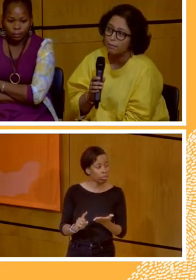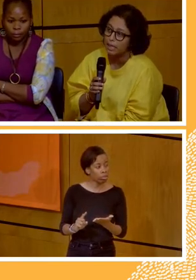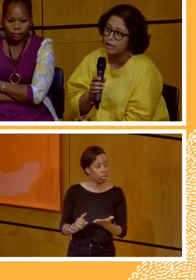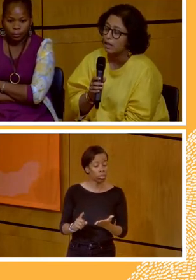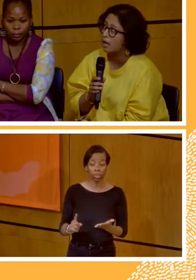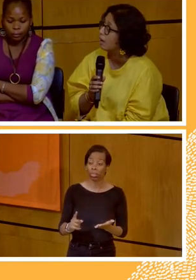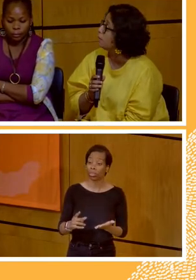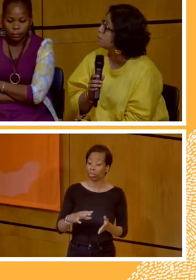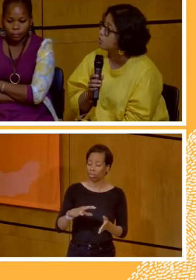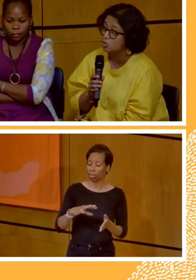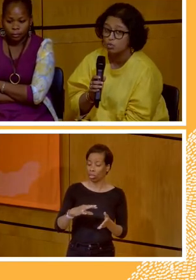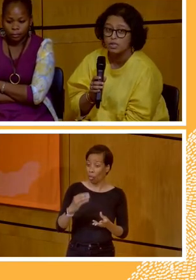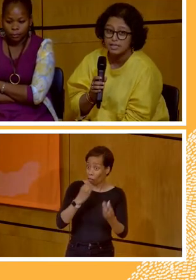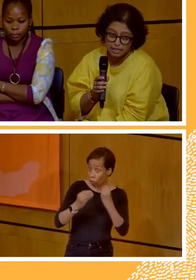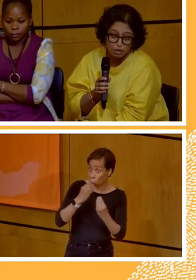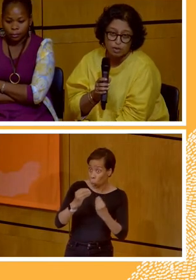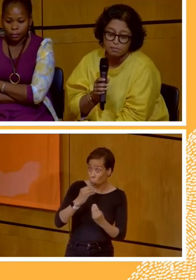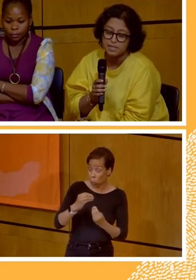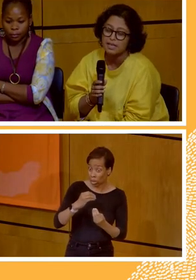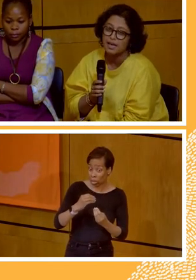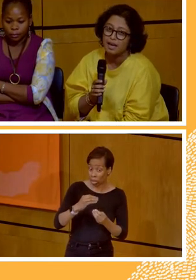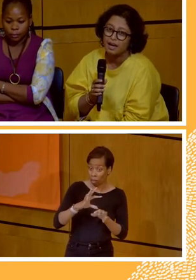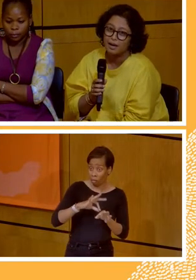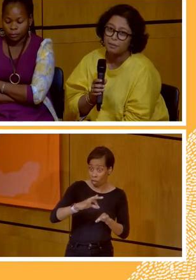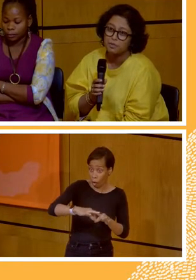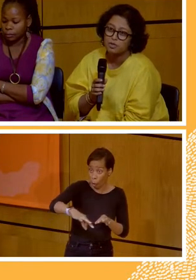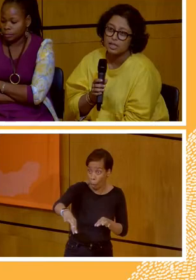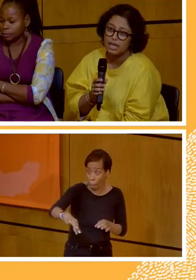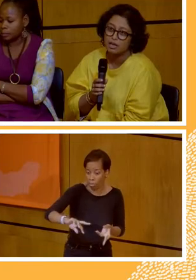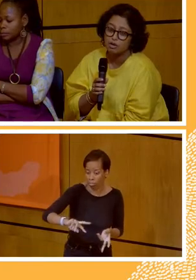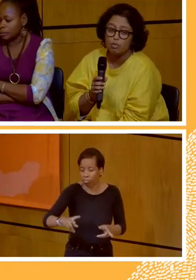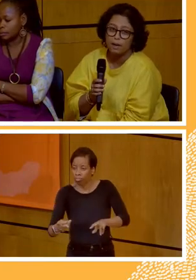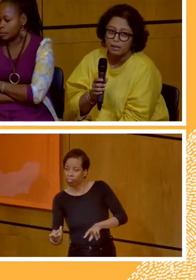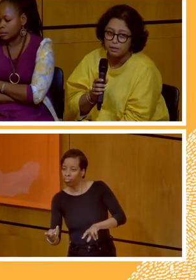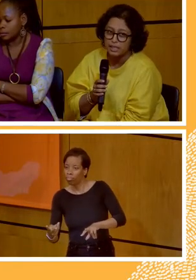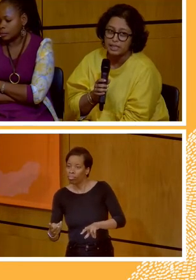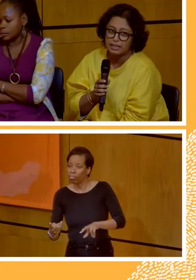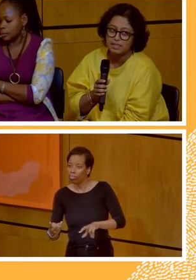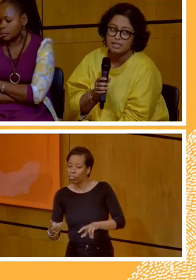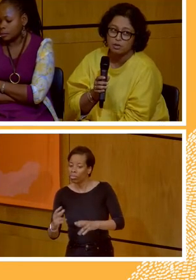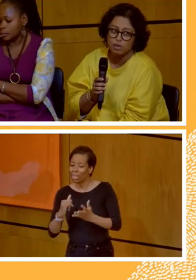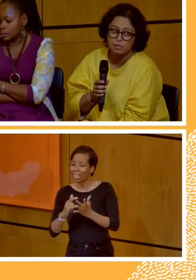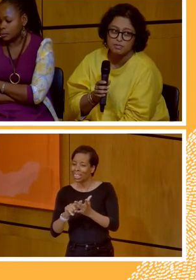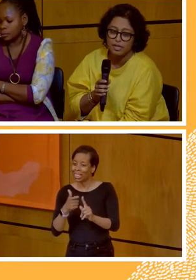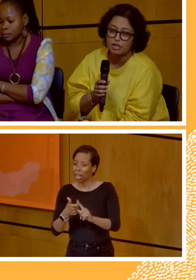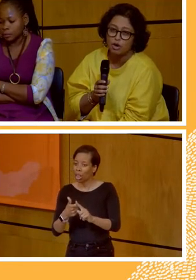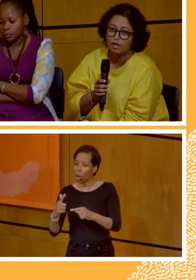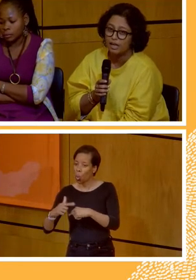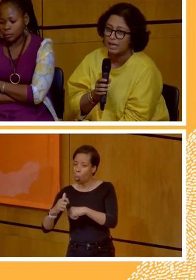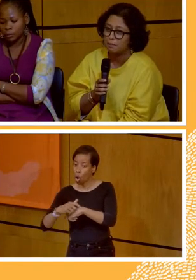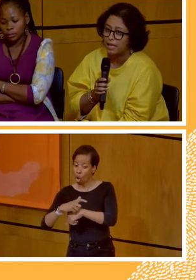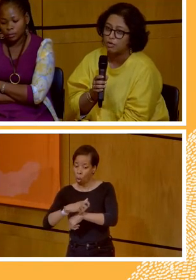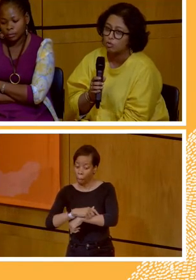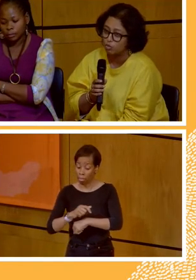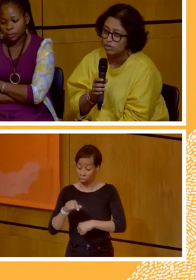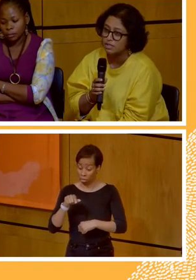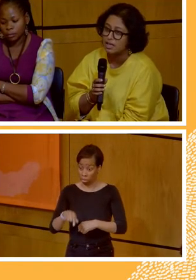food farming to silkworms. So they grow mulberry that the silkworms feed on